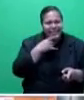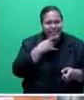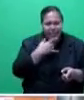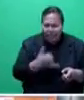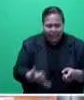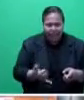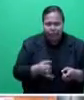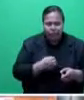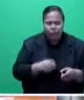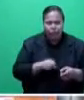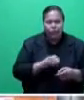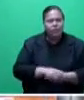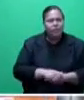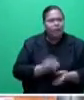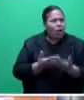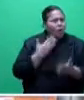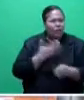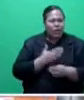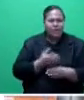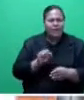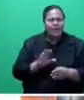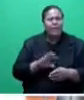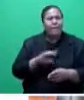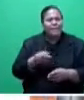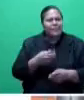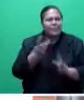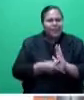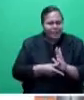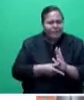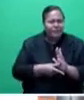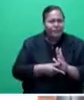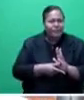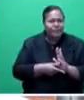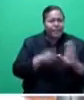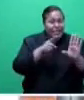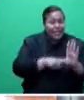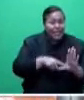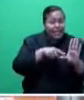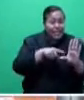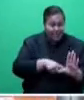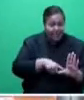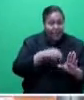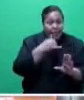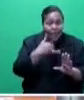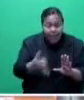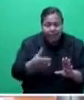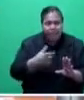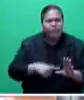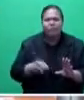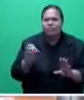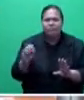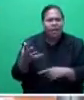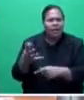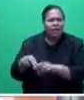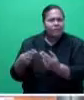from having full access to the annual leave because they had to sometimes take annual leave because someone else in the family was